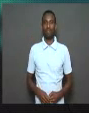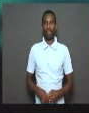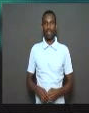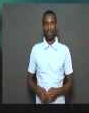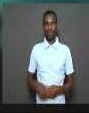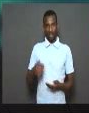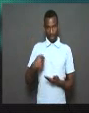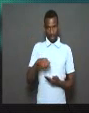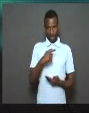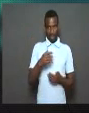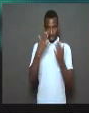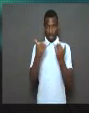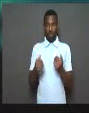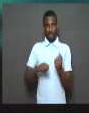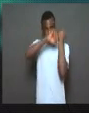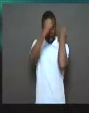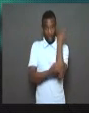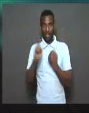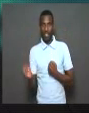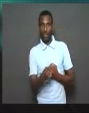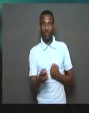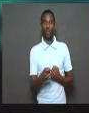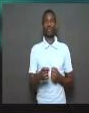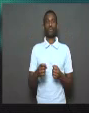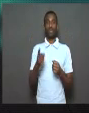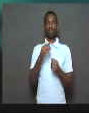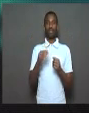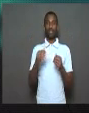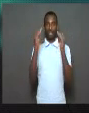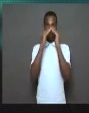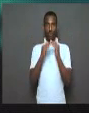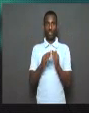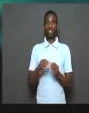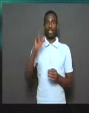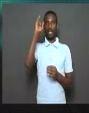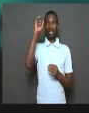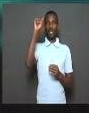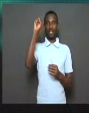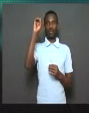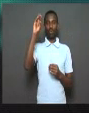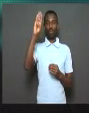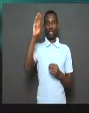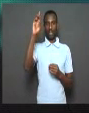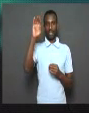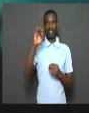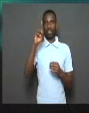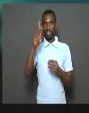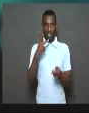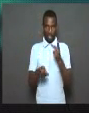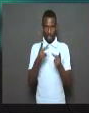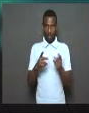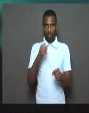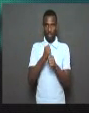We can infer a basic equation for isobaric processes based on this